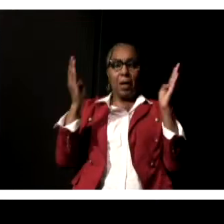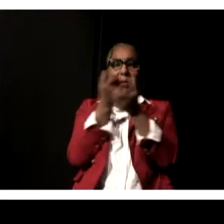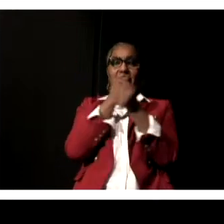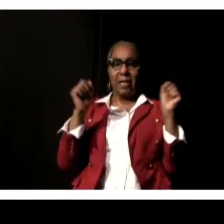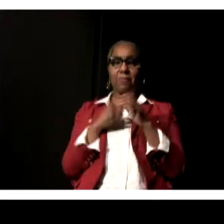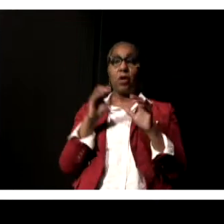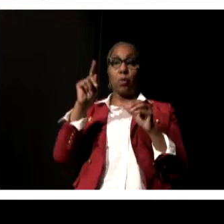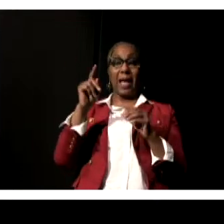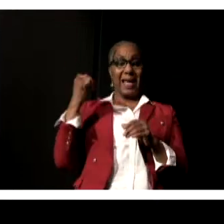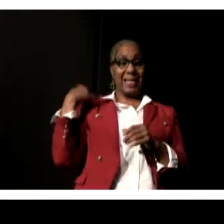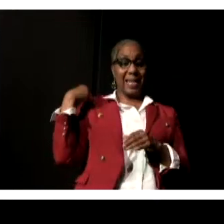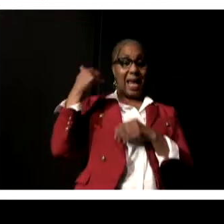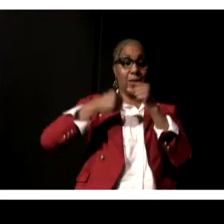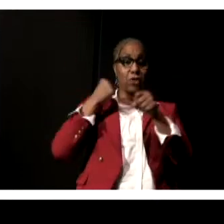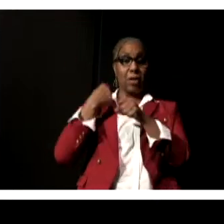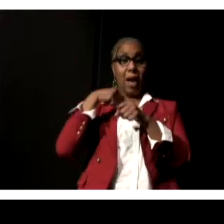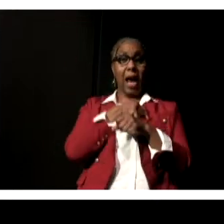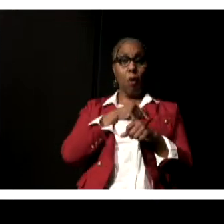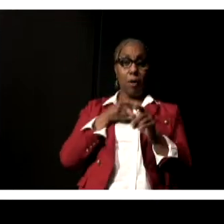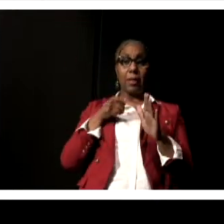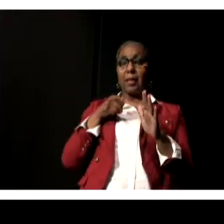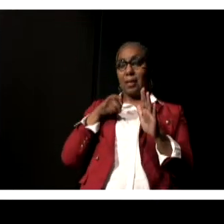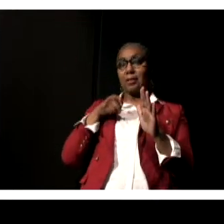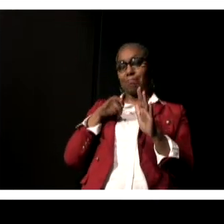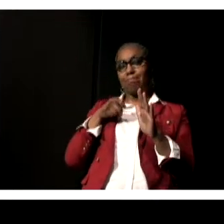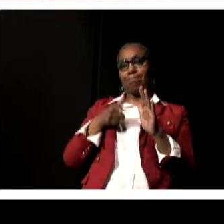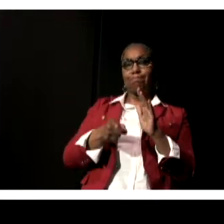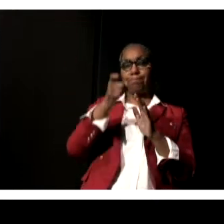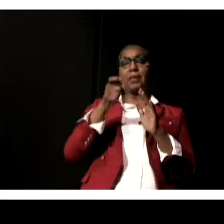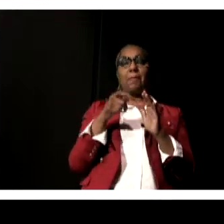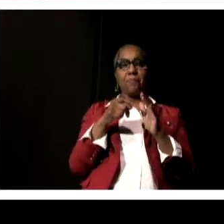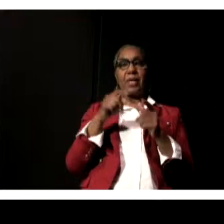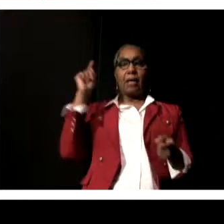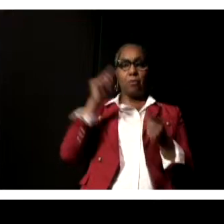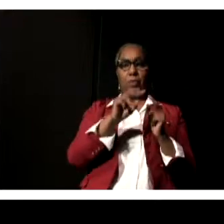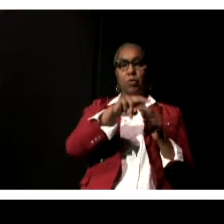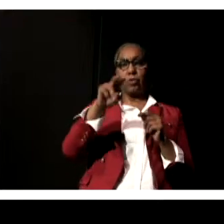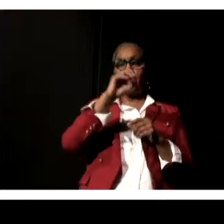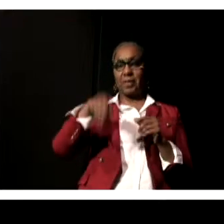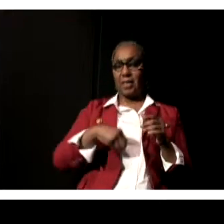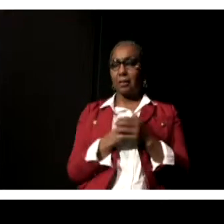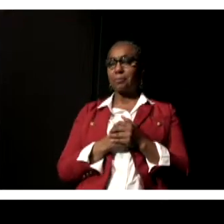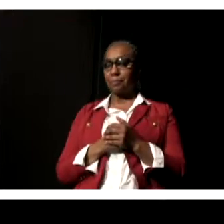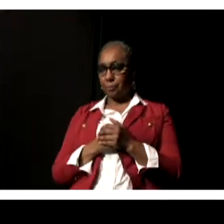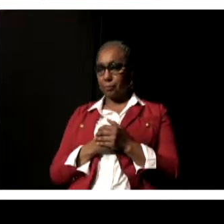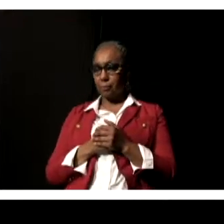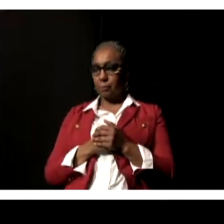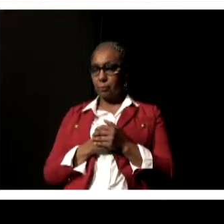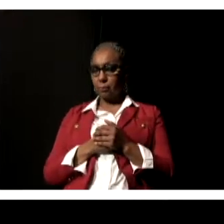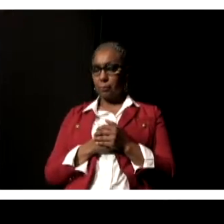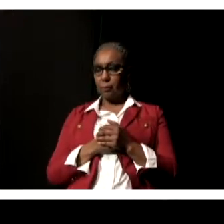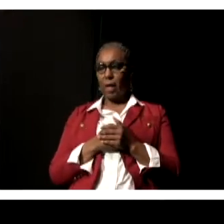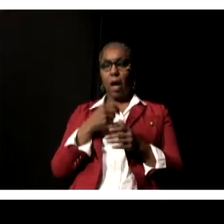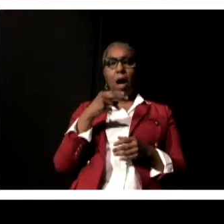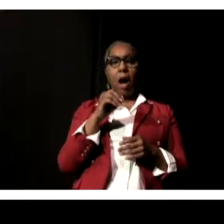our homicide rate fell 22%, a remarkable turnaround from 2 years.